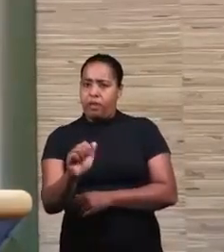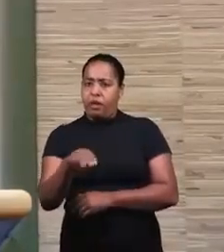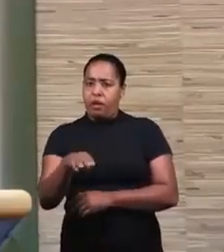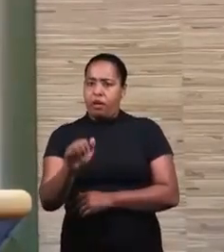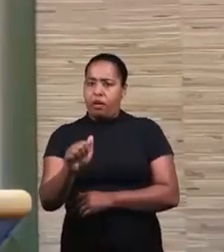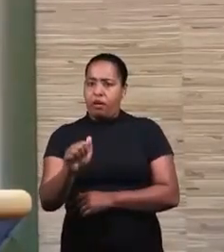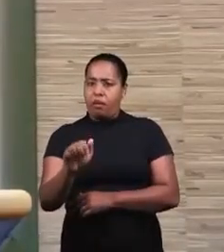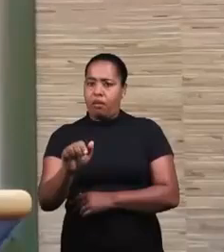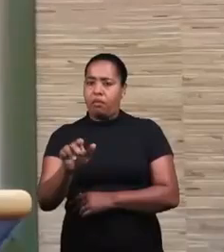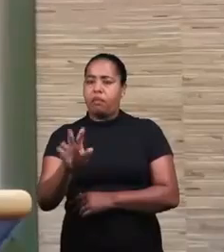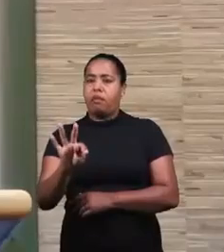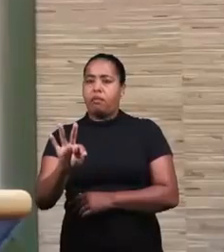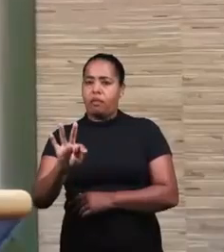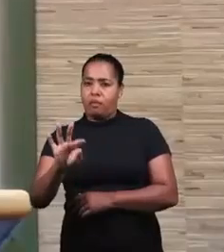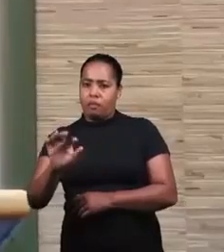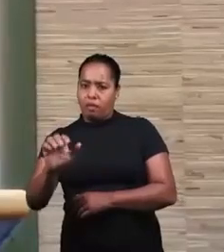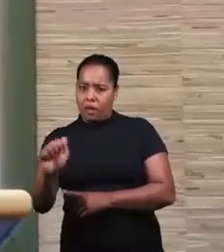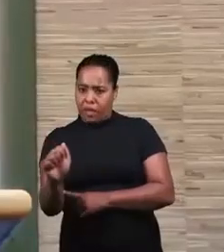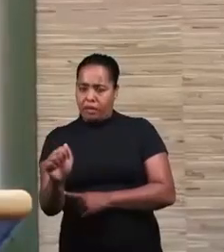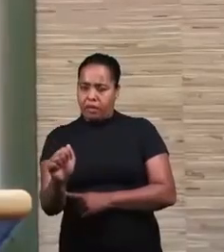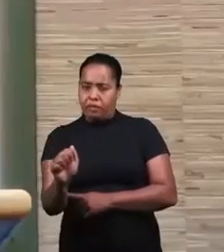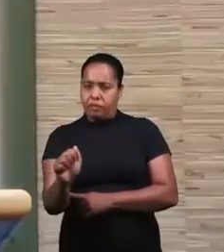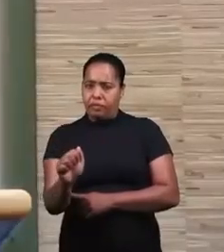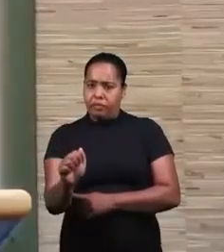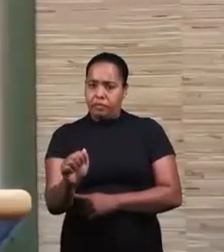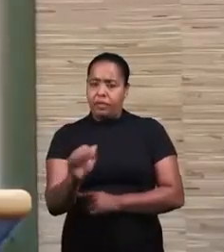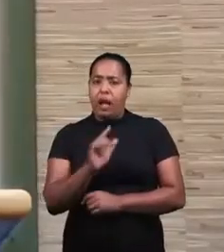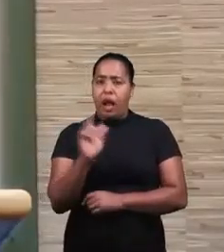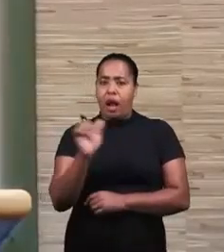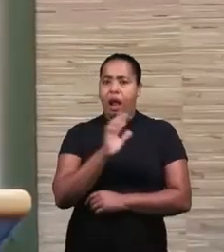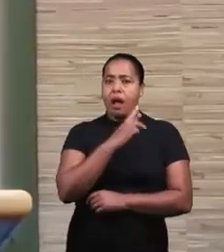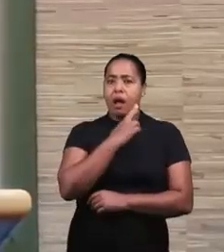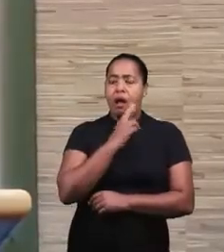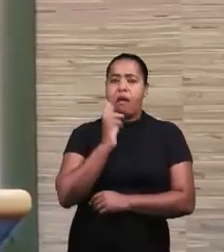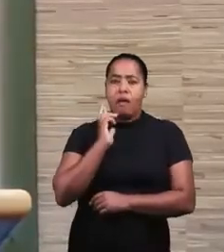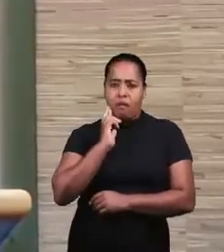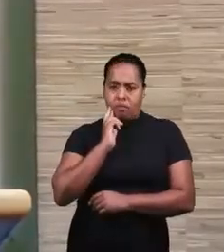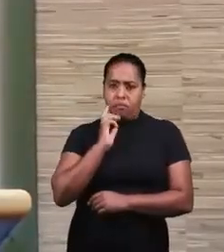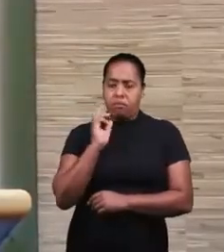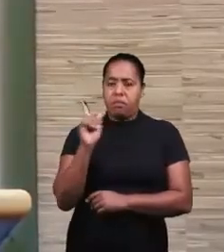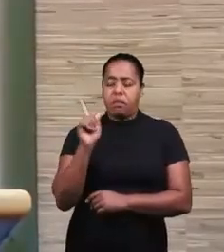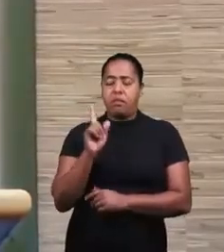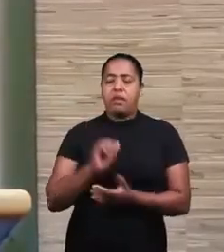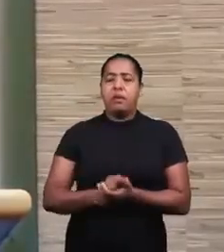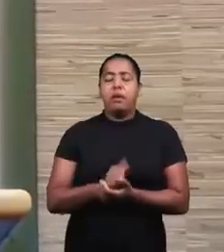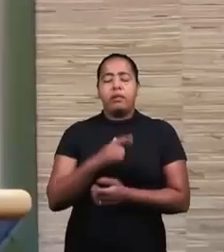in the state of Roraima. And we have brethren who are there